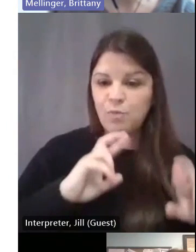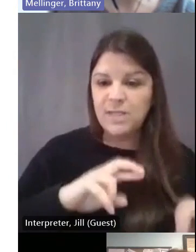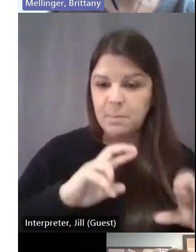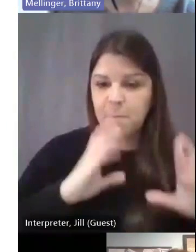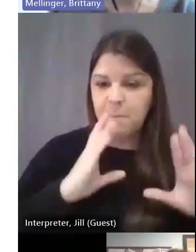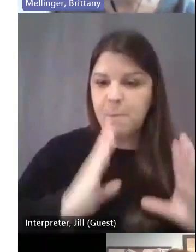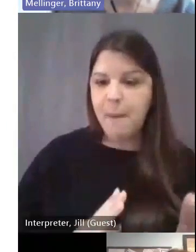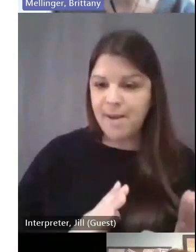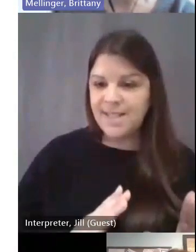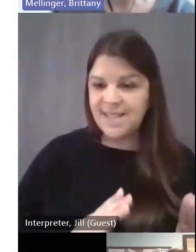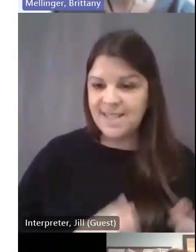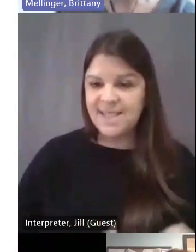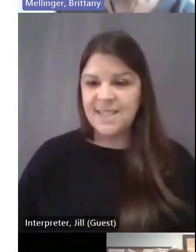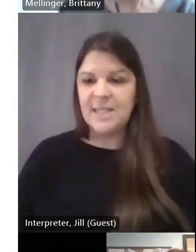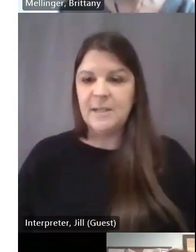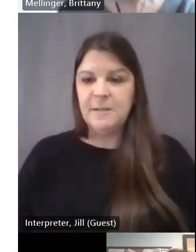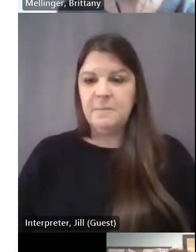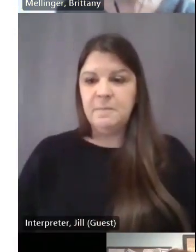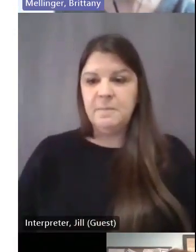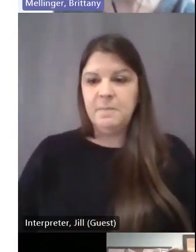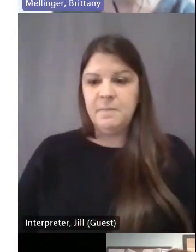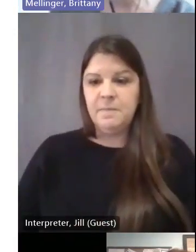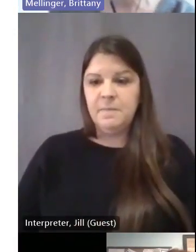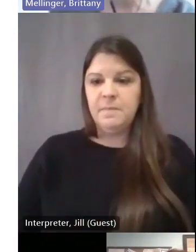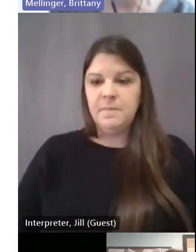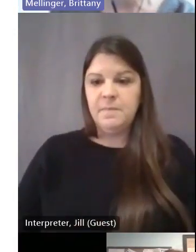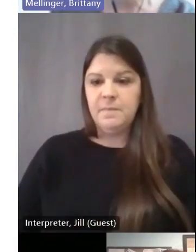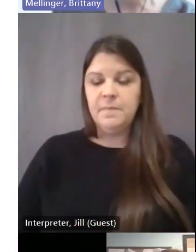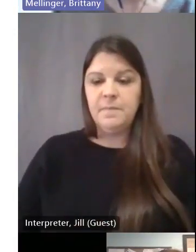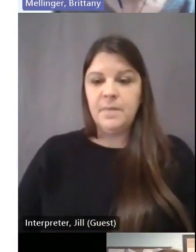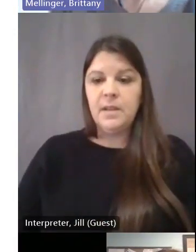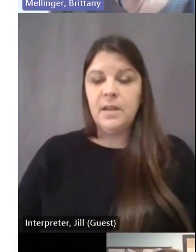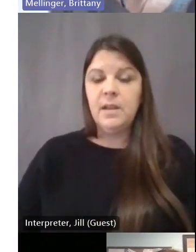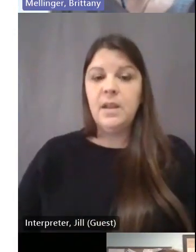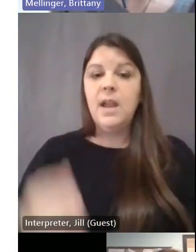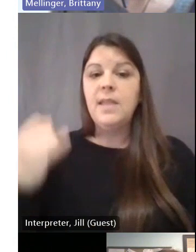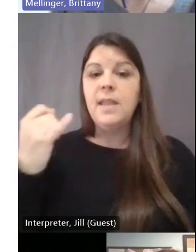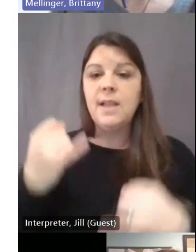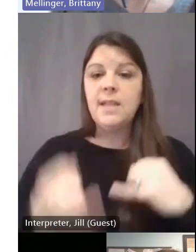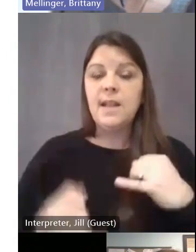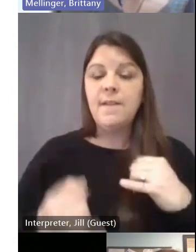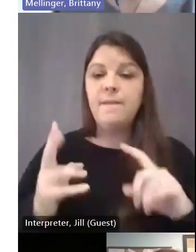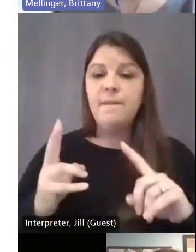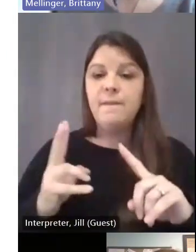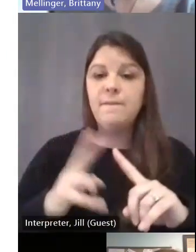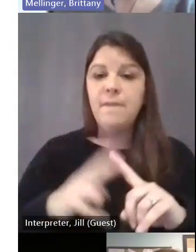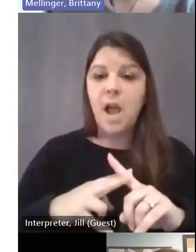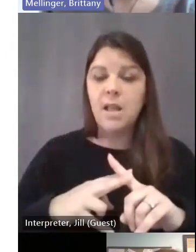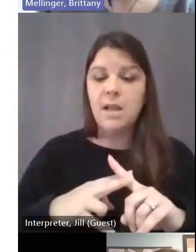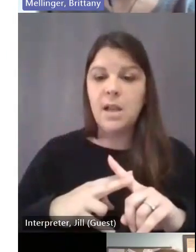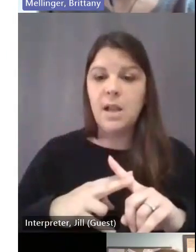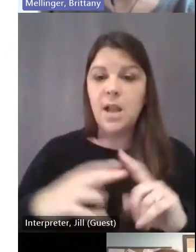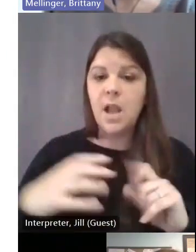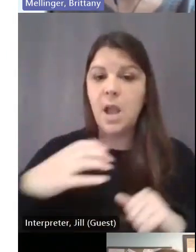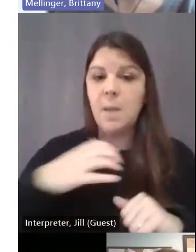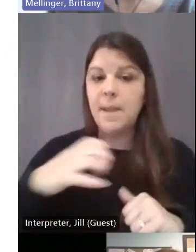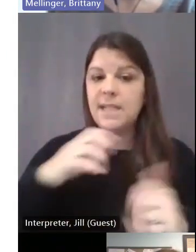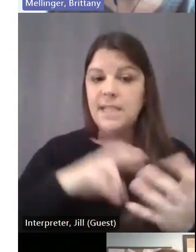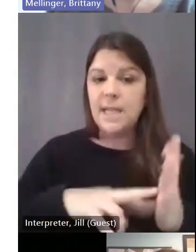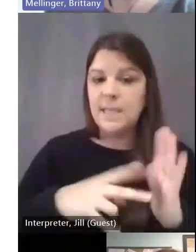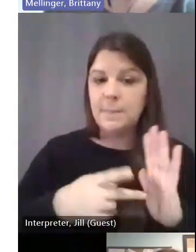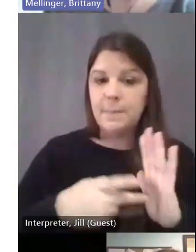if you do engage in this process. And simply filing a complaint, that doesn't mean that